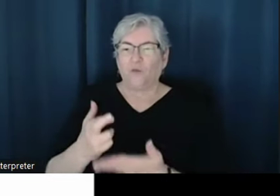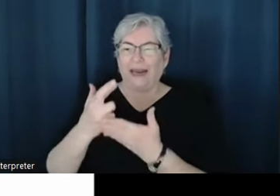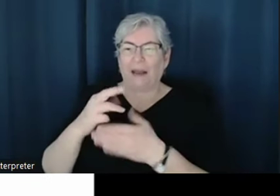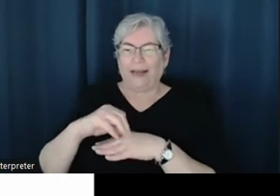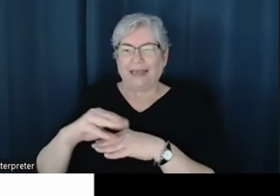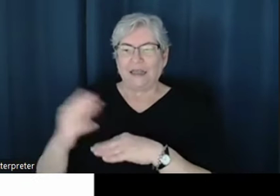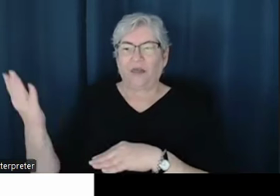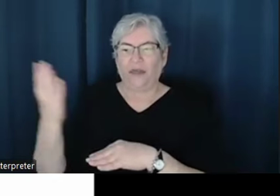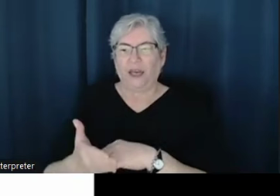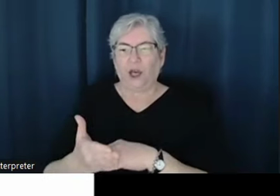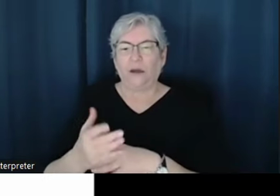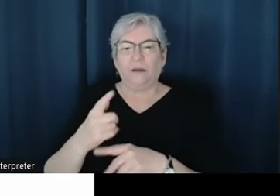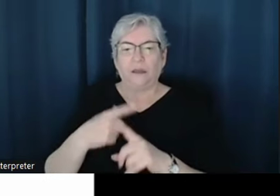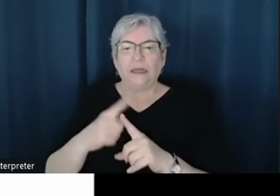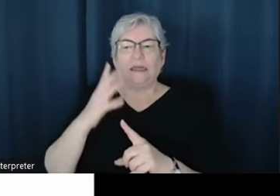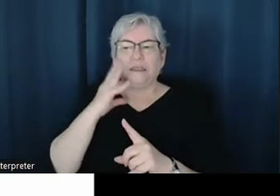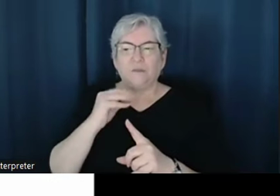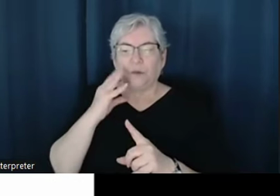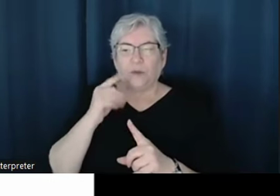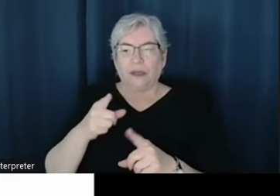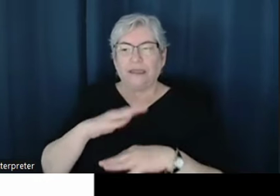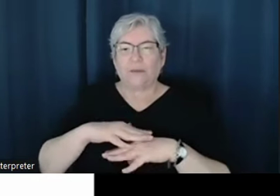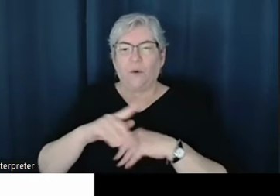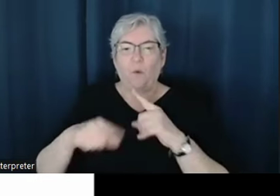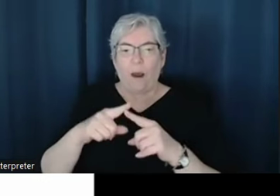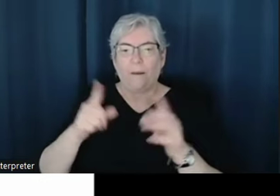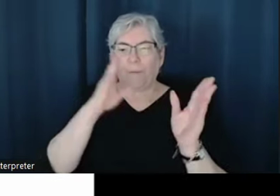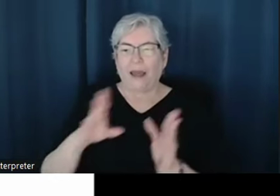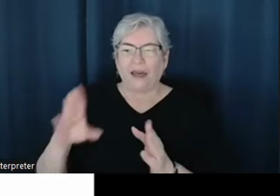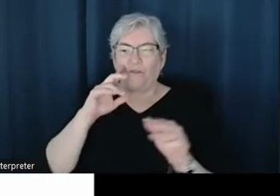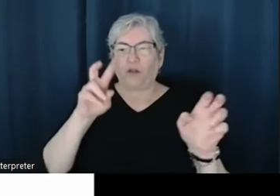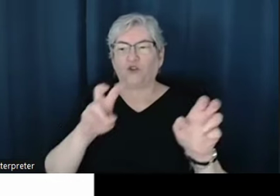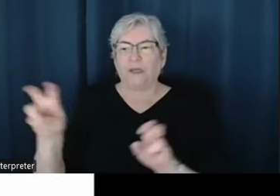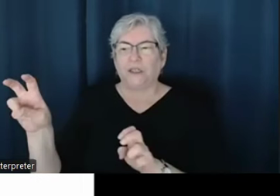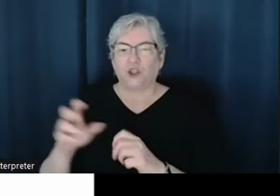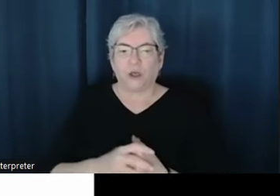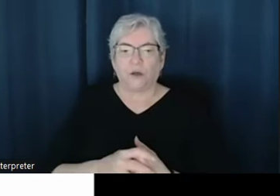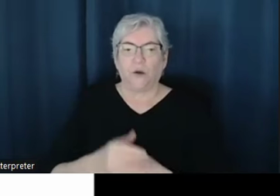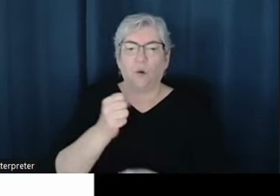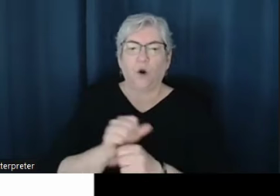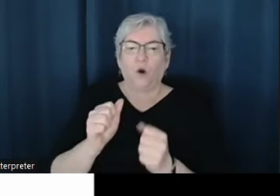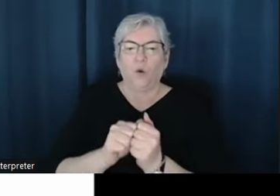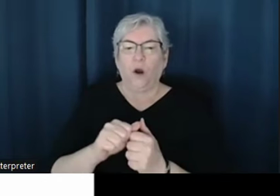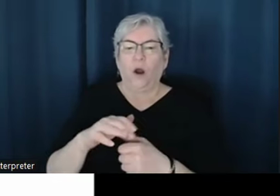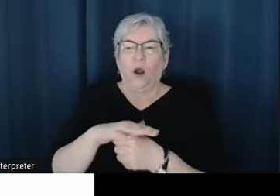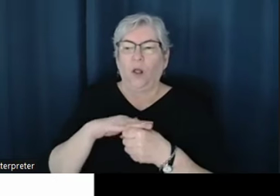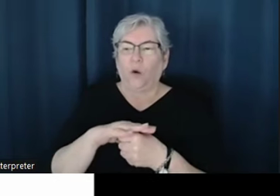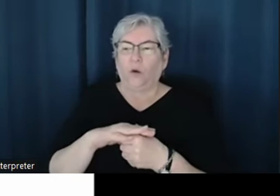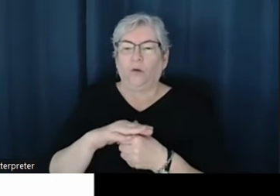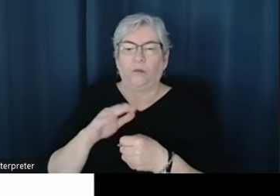hat and experience at the table when planning for transition. Working with local workforce development